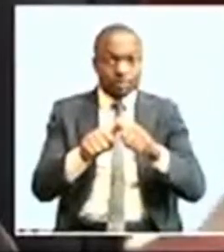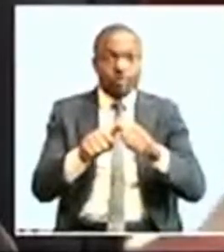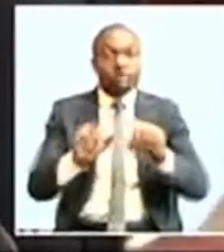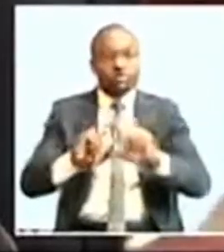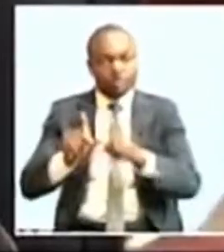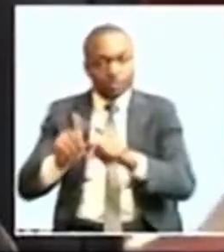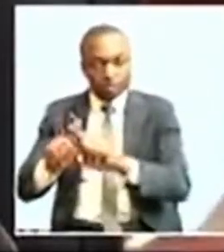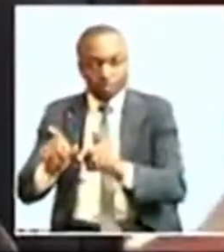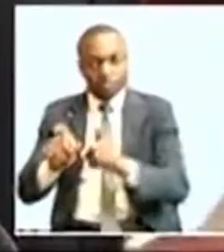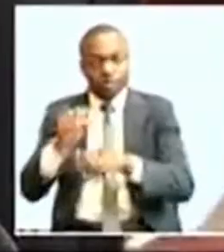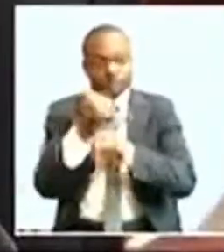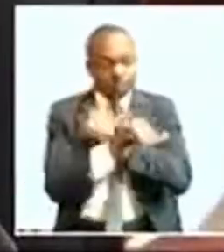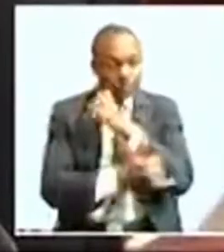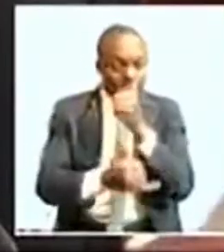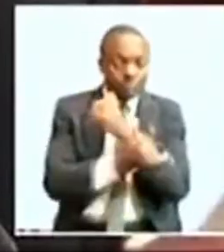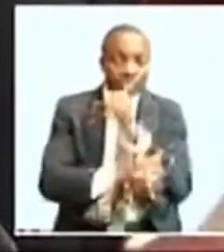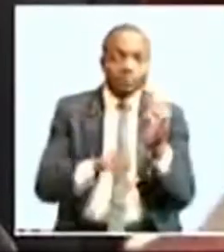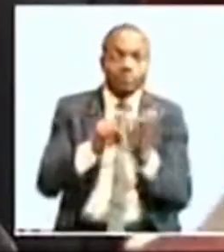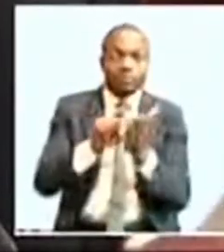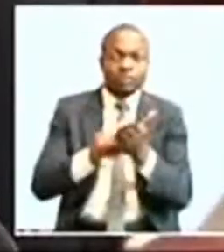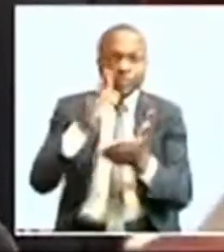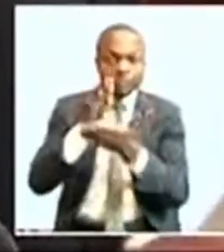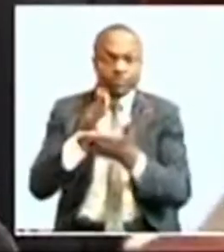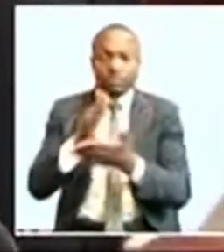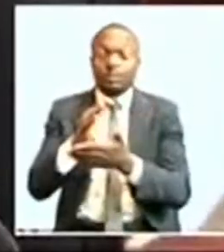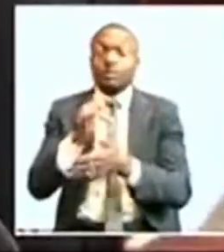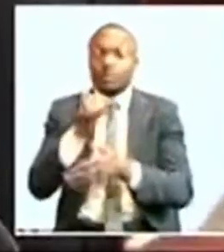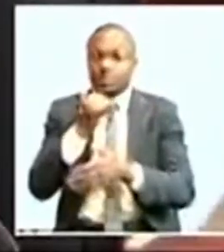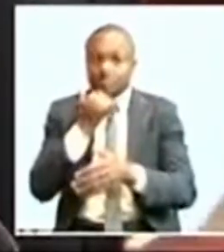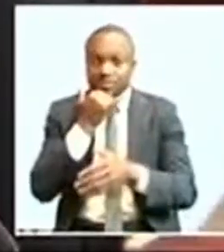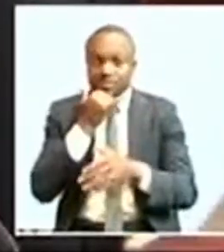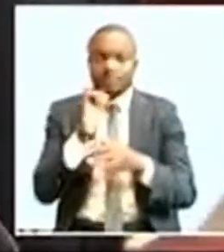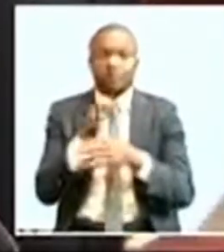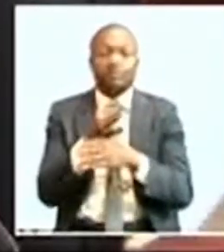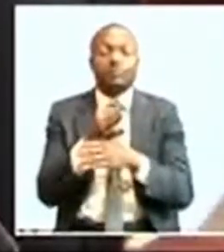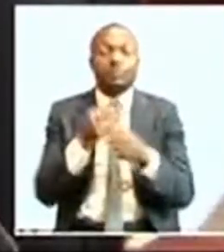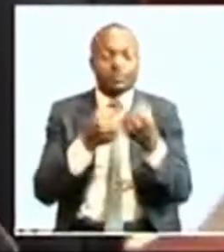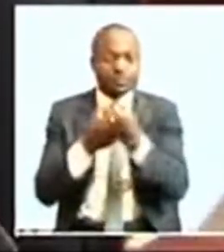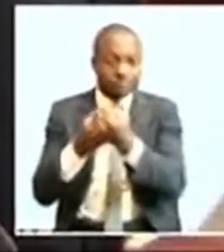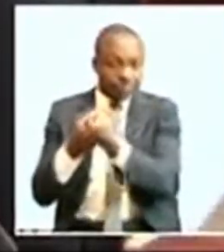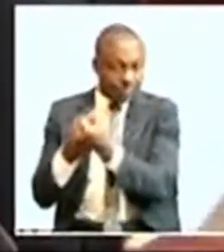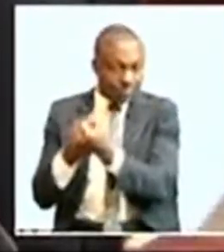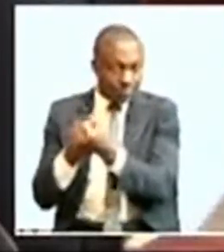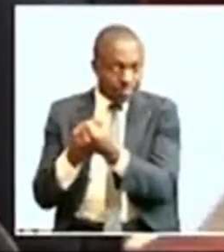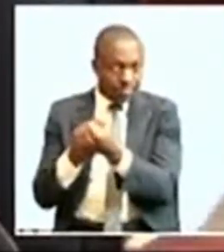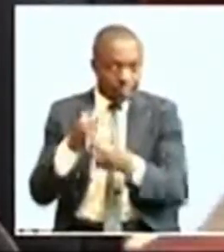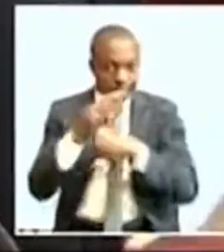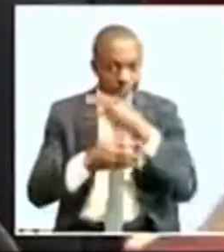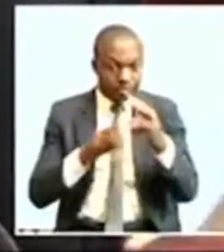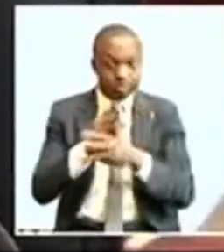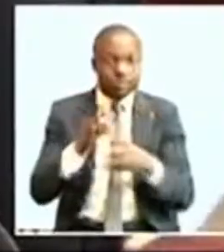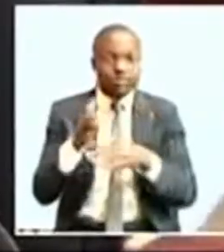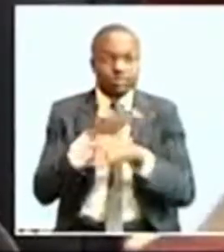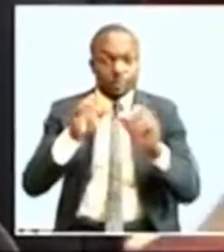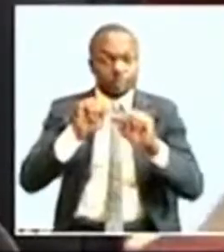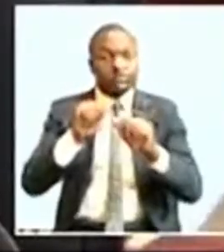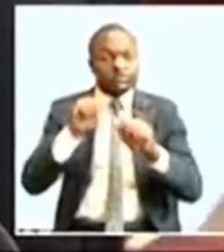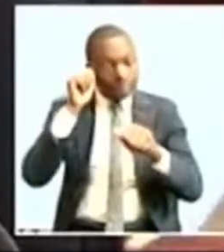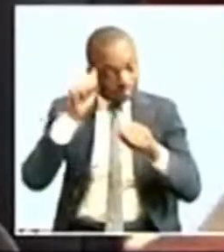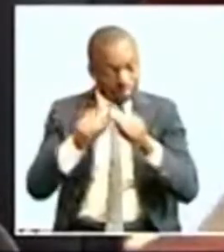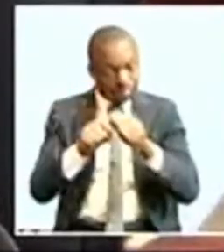multilateral rules to address the most harmful forms of fisheries subsidies. It is the first World Trade Organization agreement with a primary